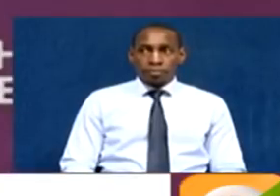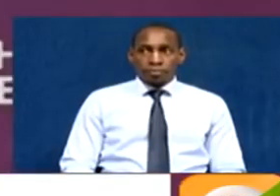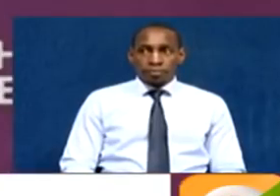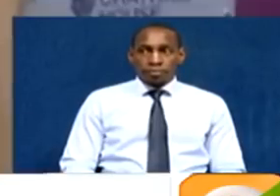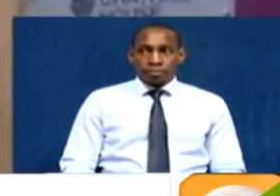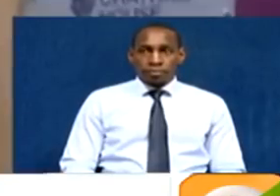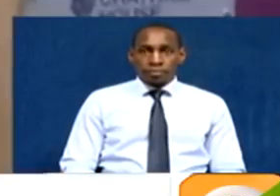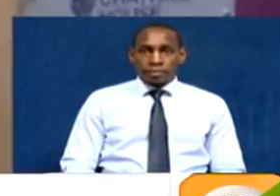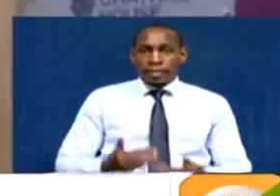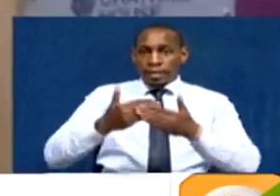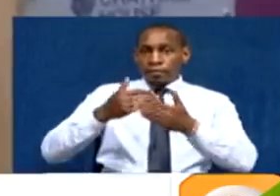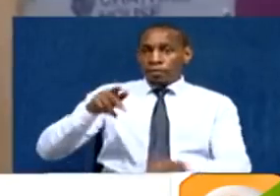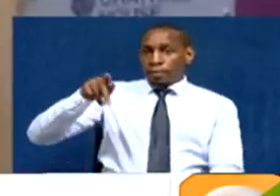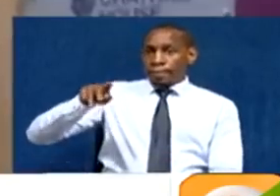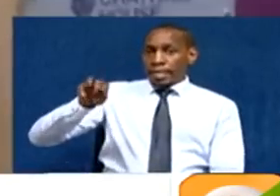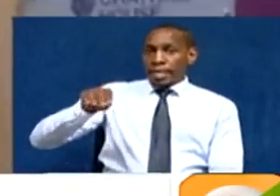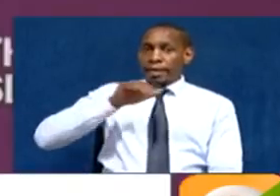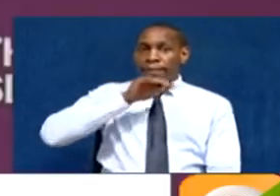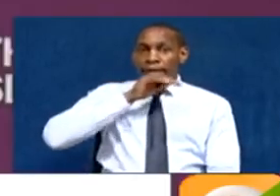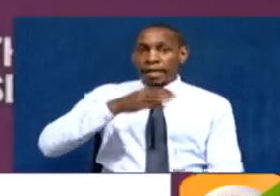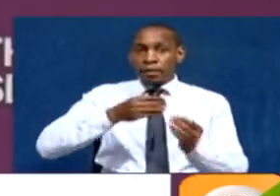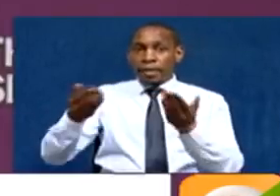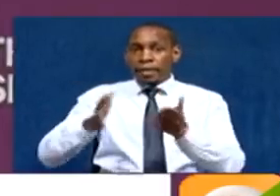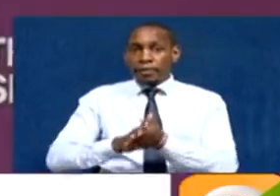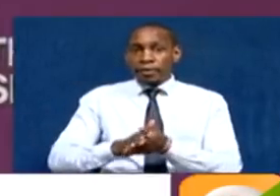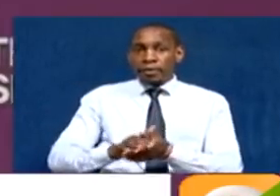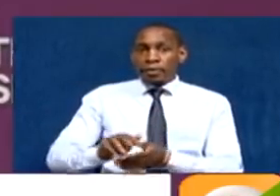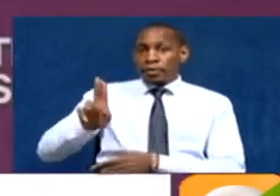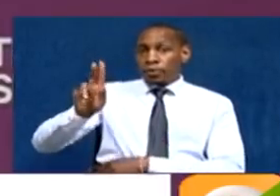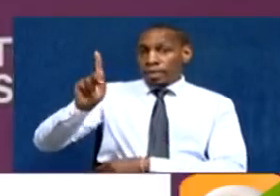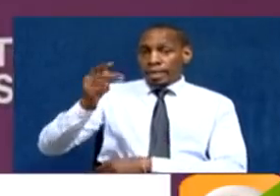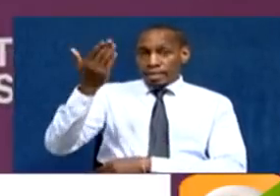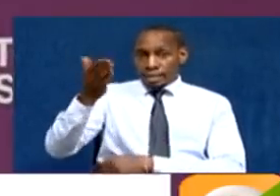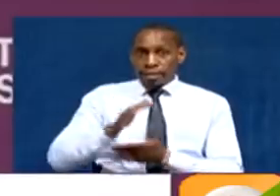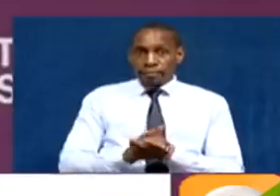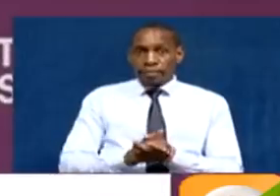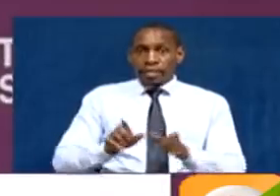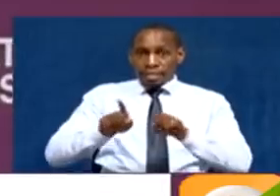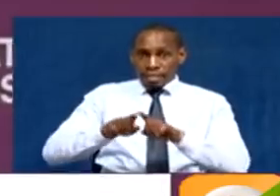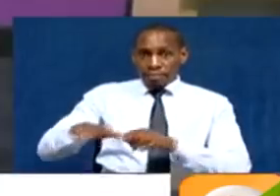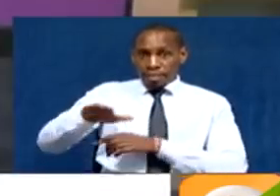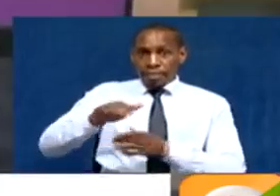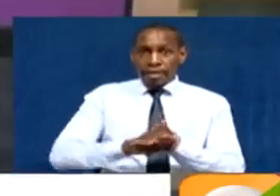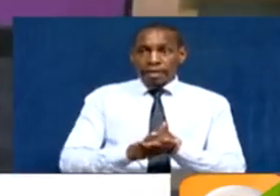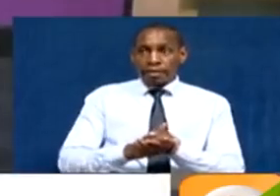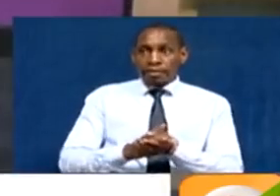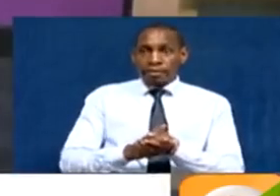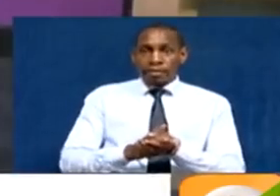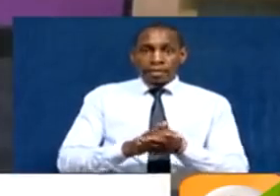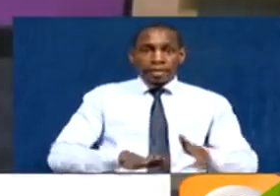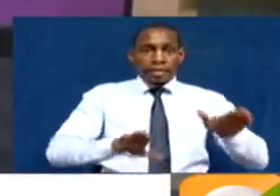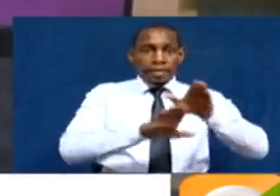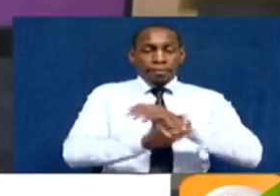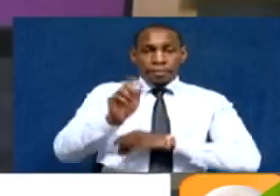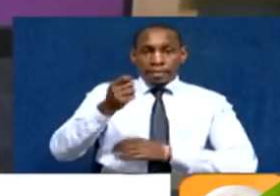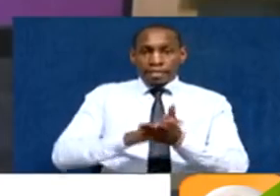More except again. Former Prime Minister Raila Odinga was at Chatham House in United Kingdom, the exact spot where his presumed arch-rival